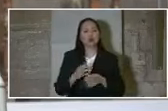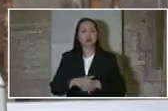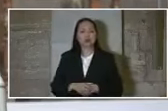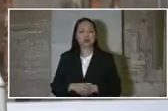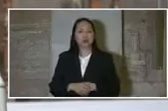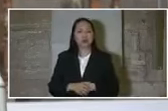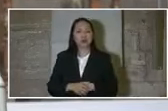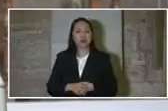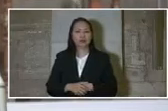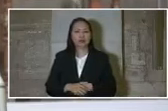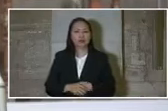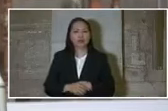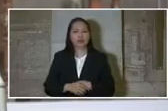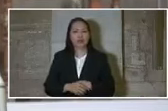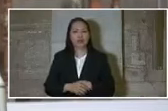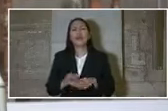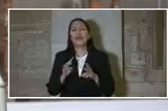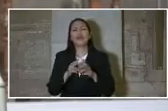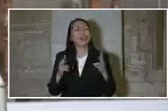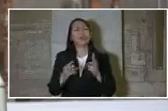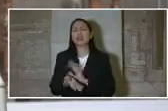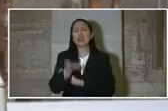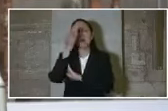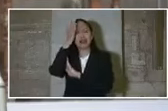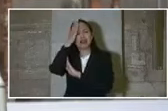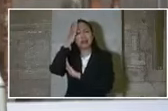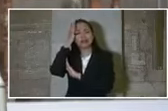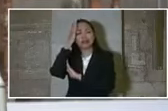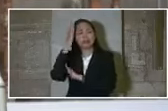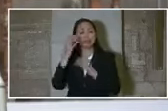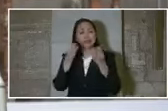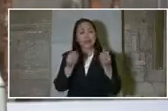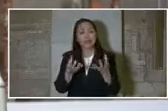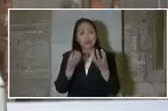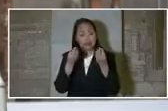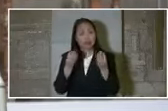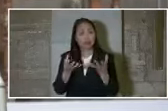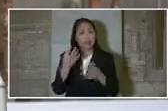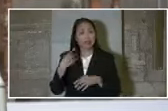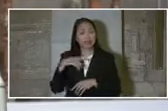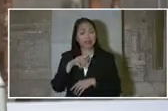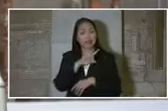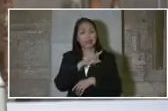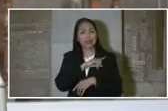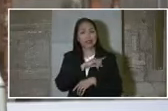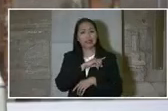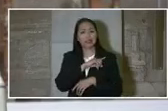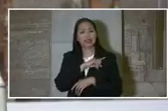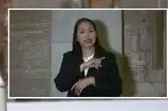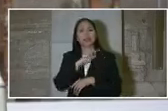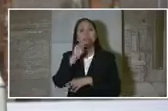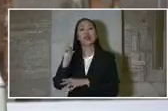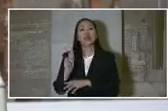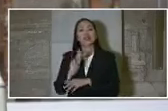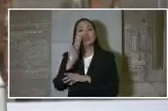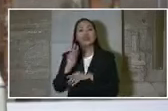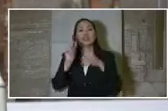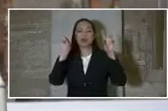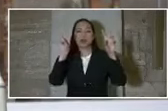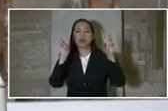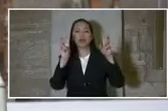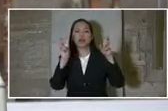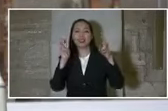It is so familiar that many of us have used these